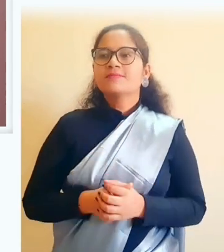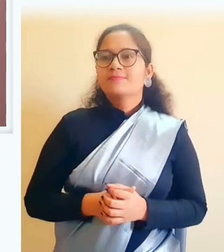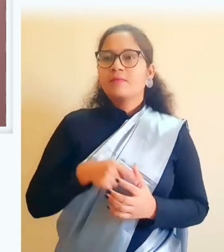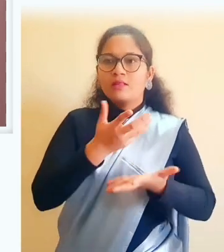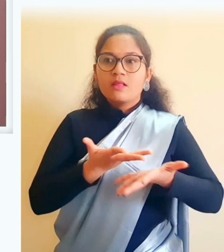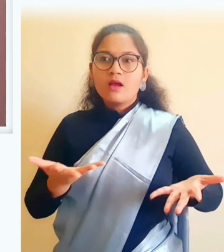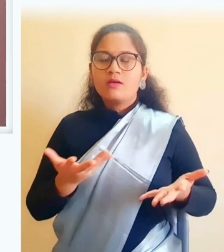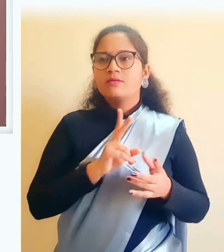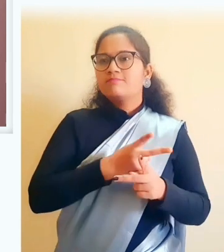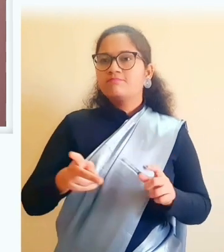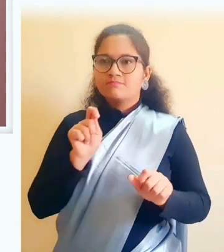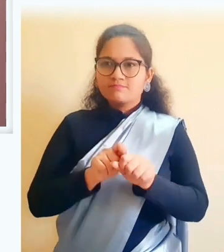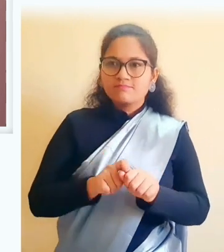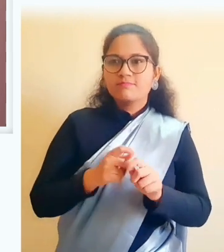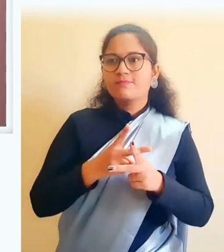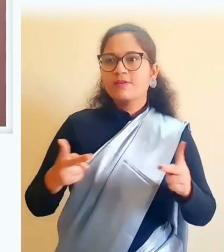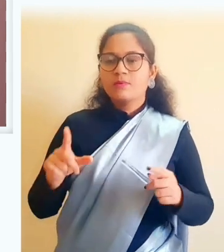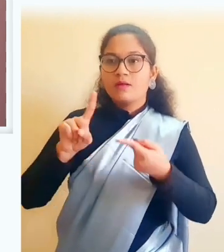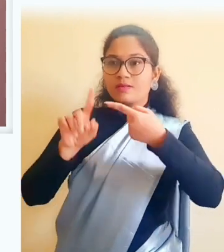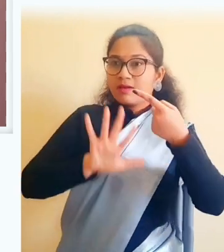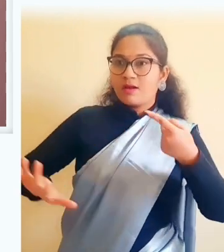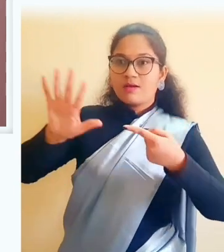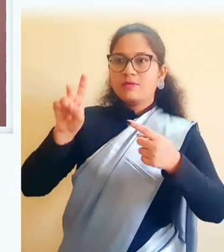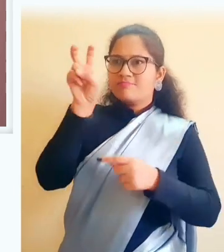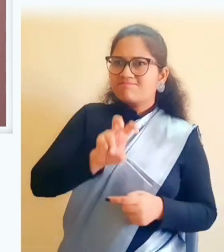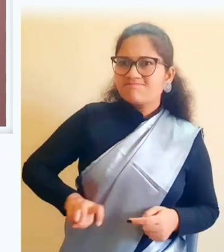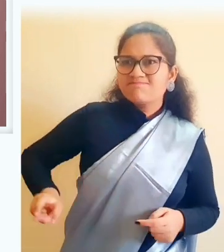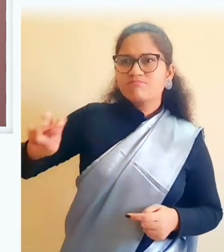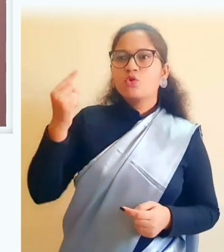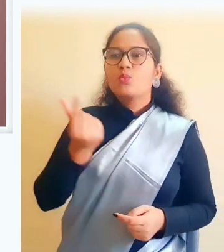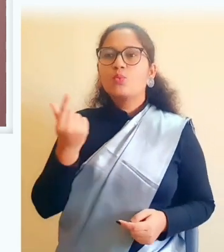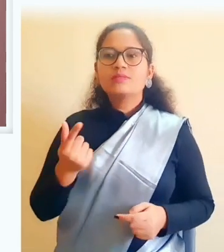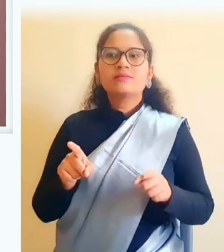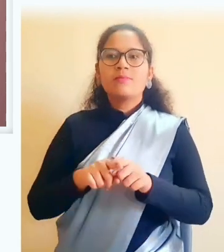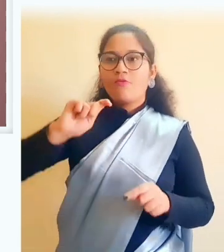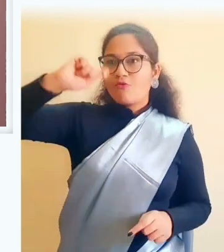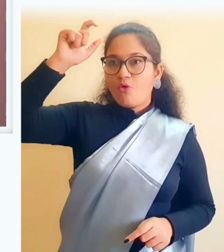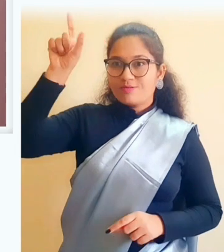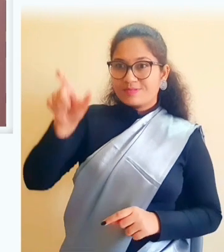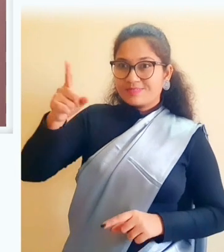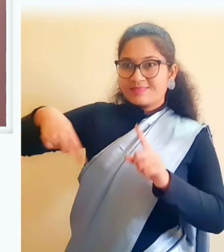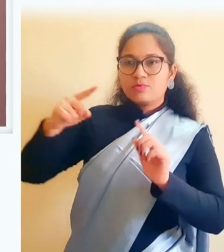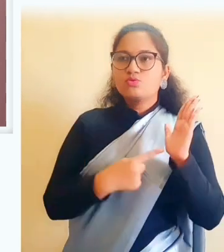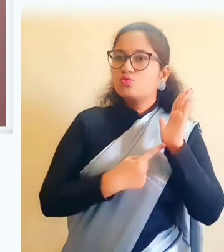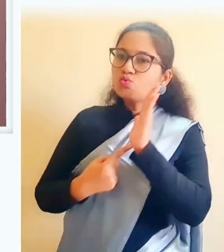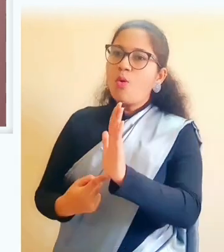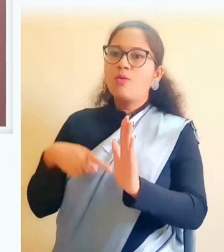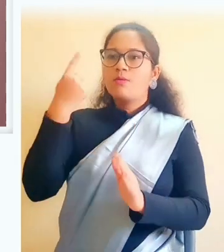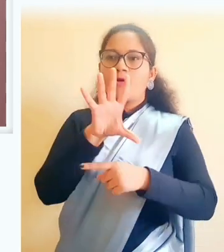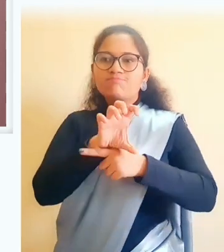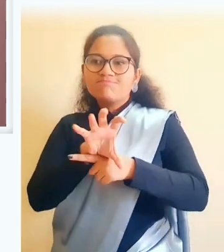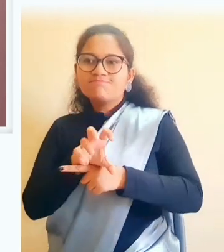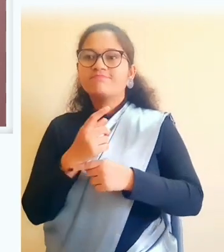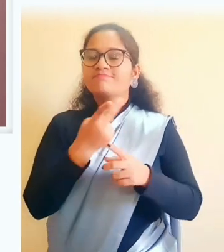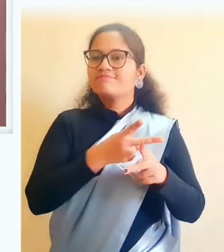as commercial products sold to colonial elites and European travelers, but were also used by the British for surveying